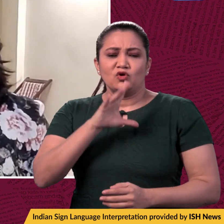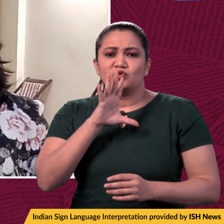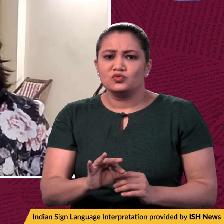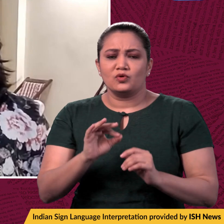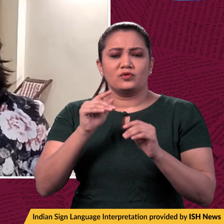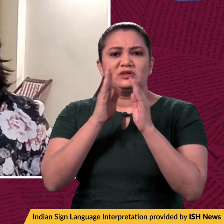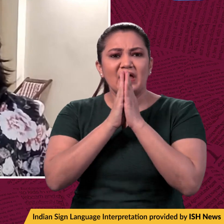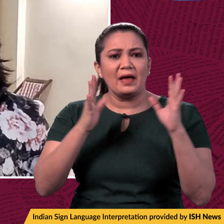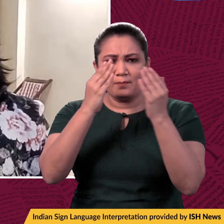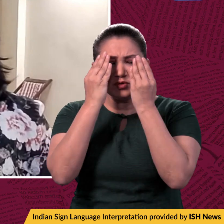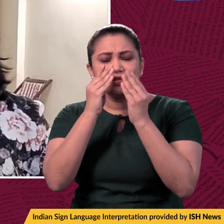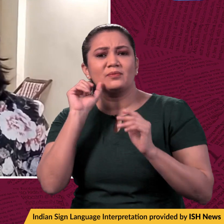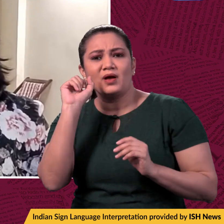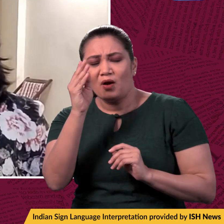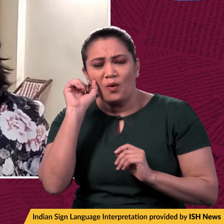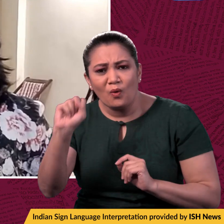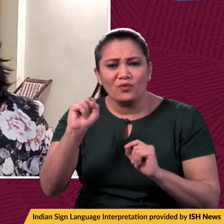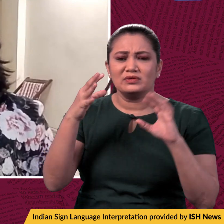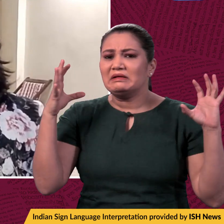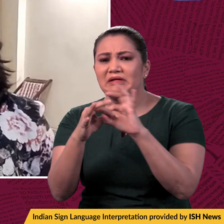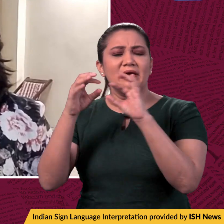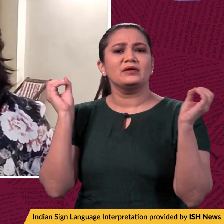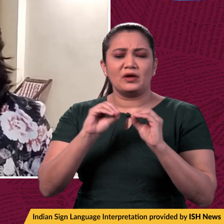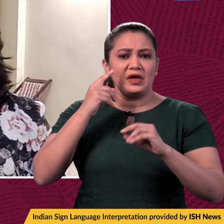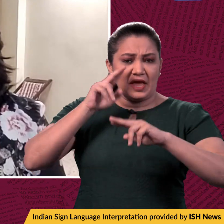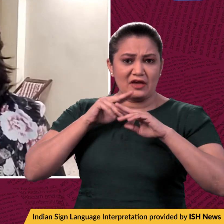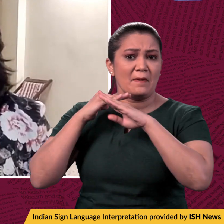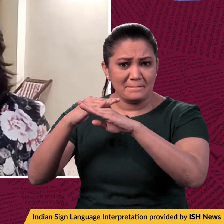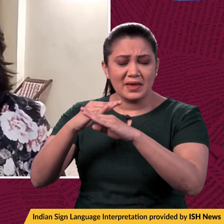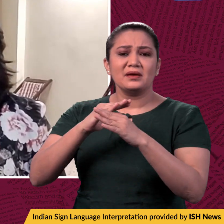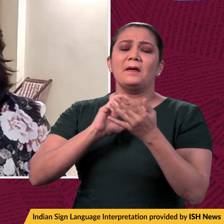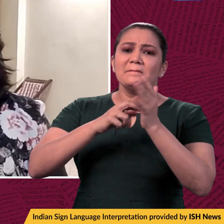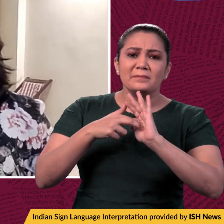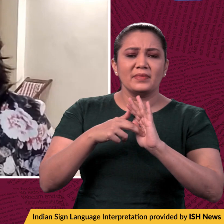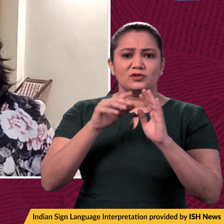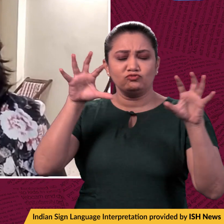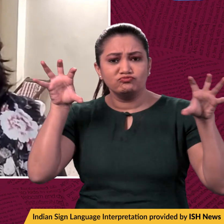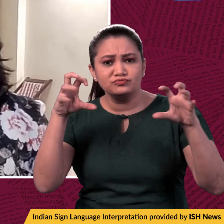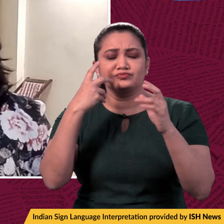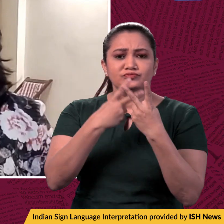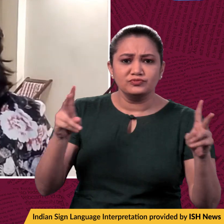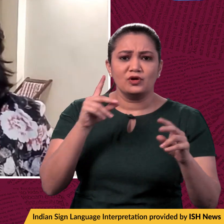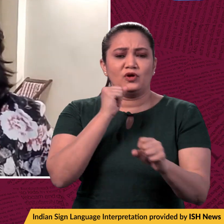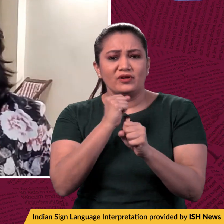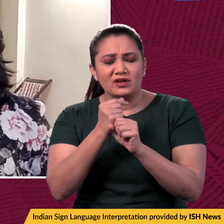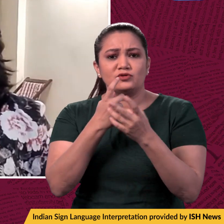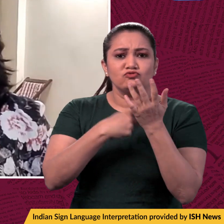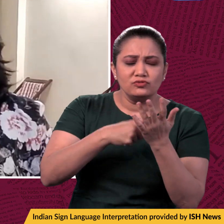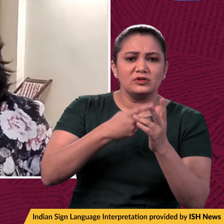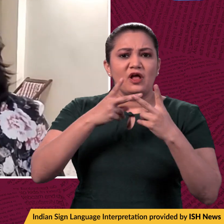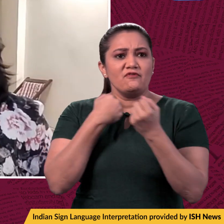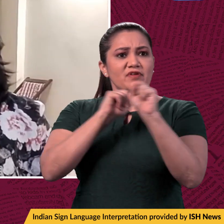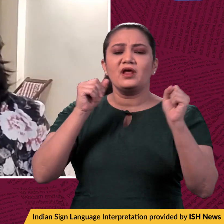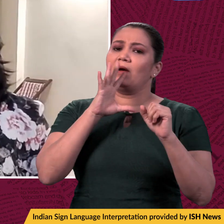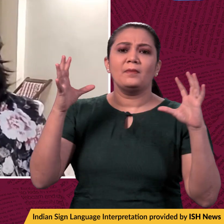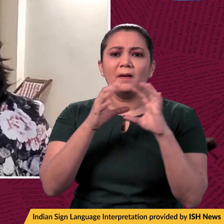not an essential religious practice of Islam and preventing it does not violate the constitutional guarantee of